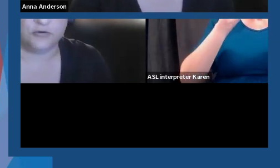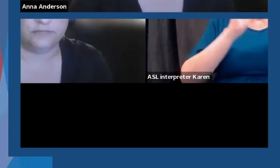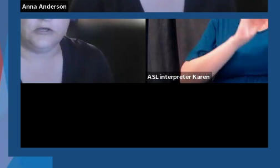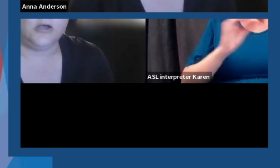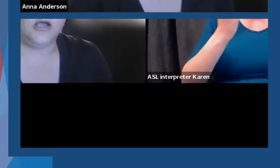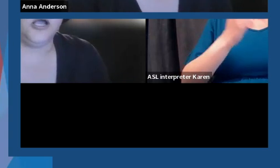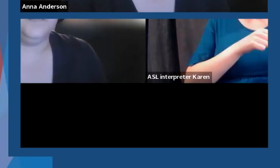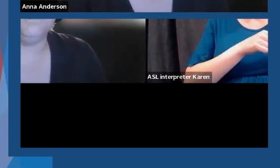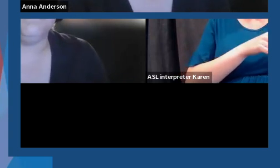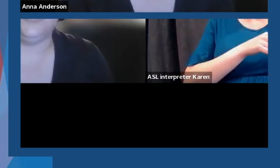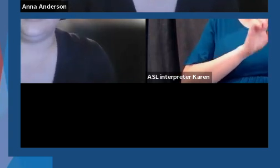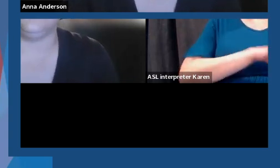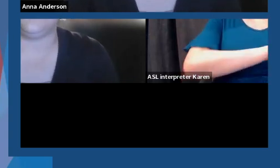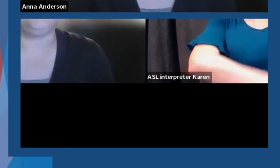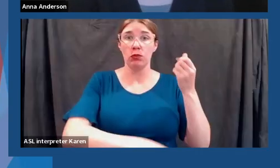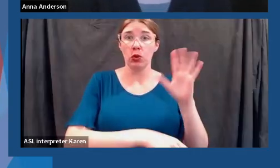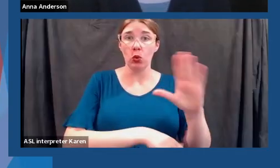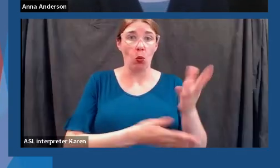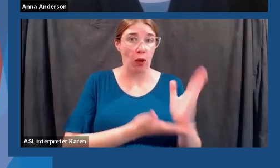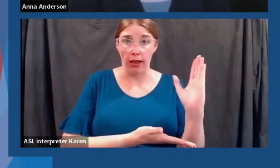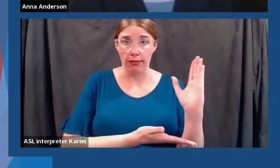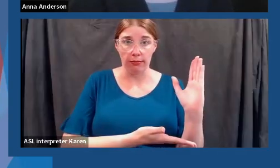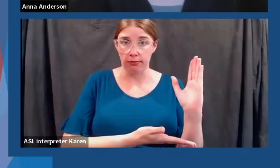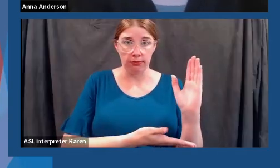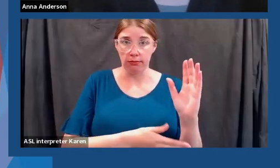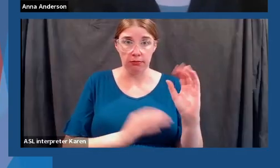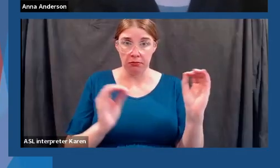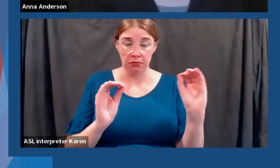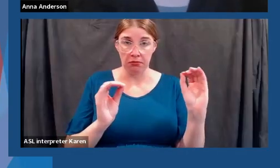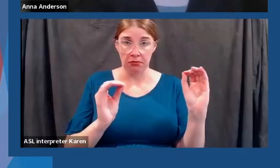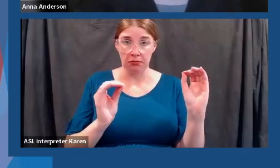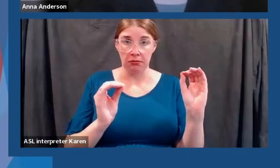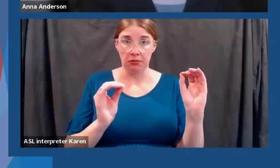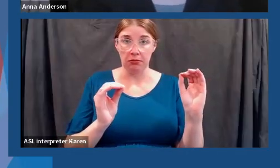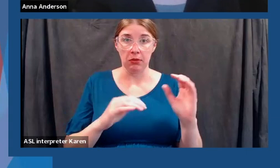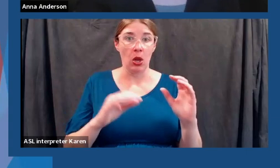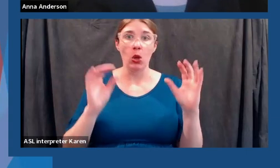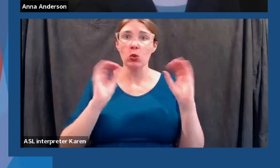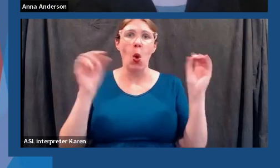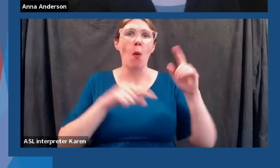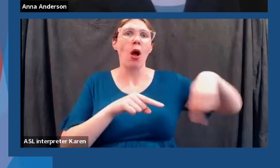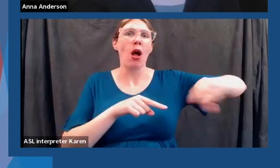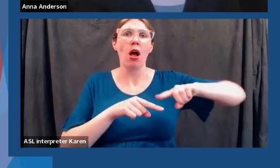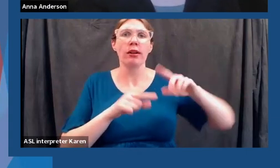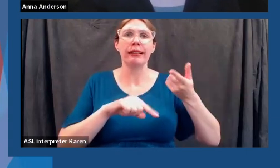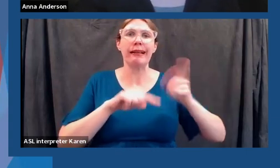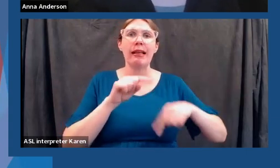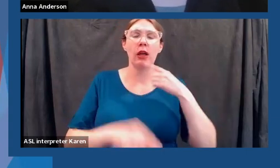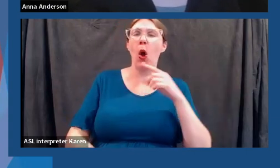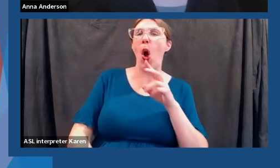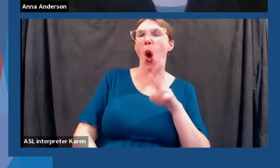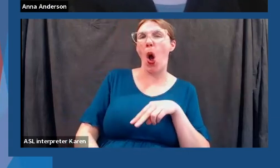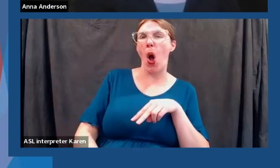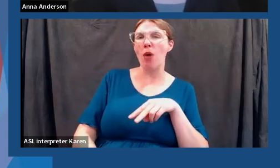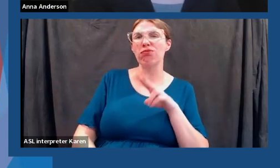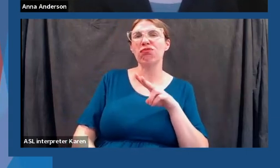right to vote. No one can say, you have dementia. We're not gonna talk to you about